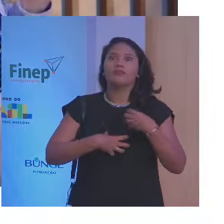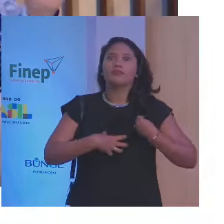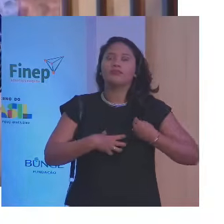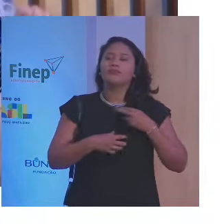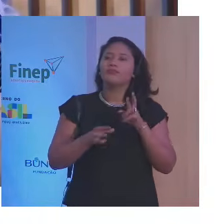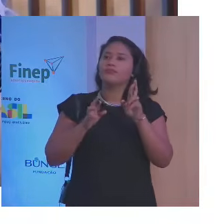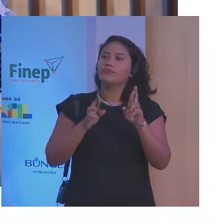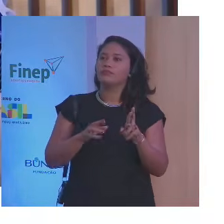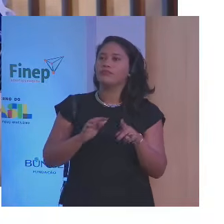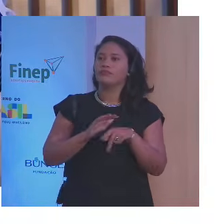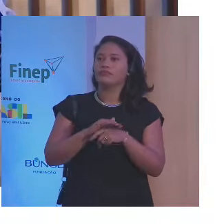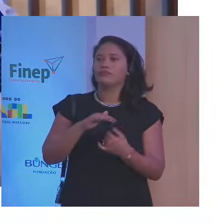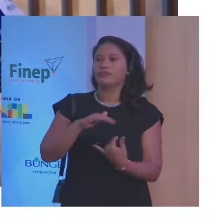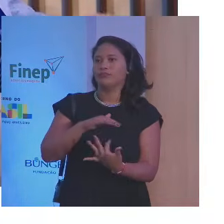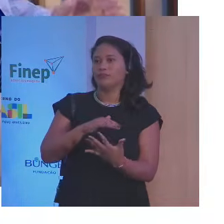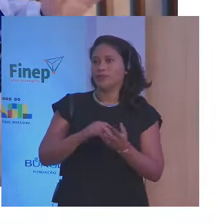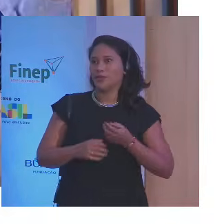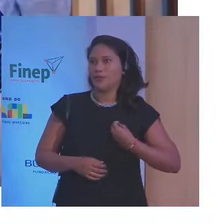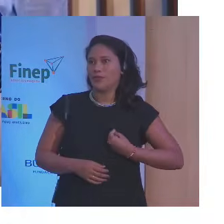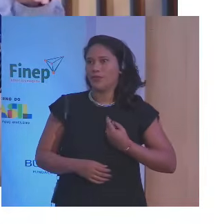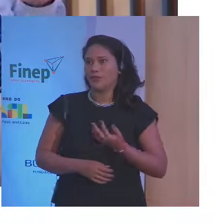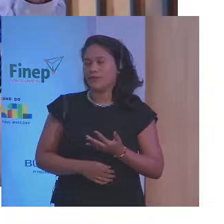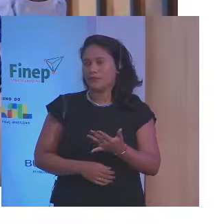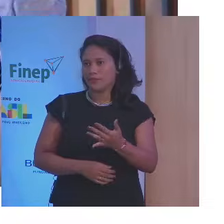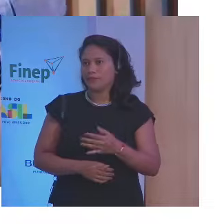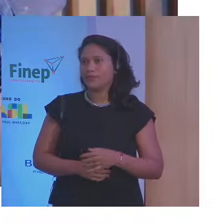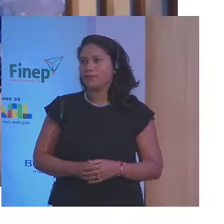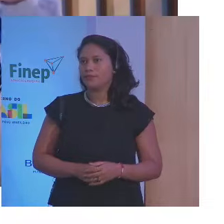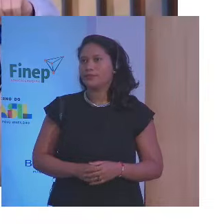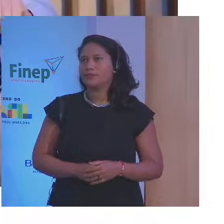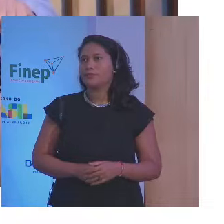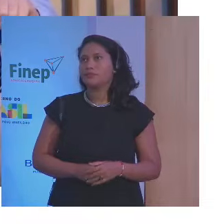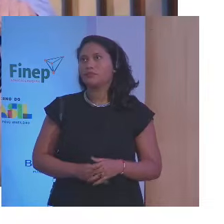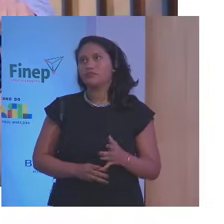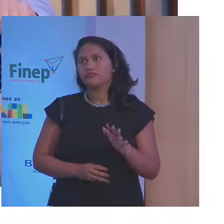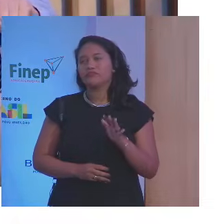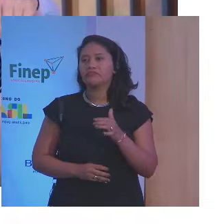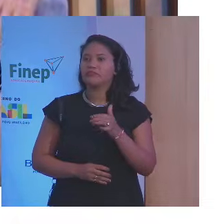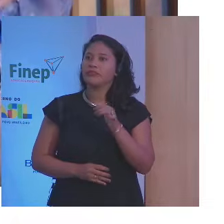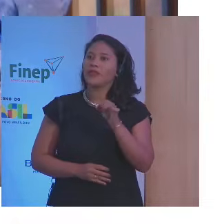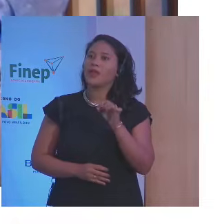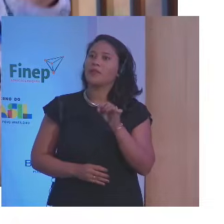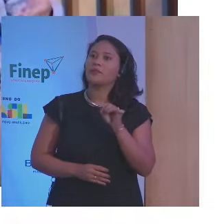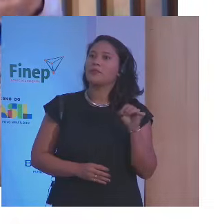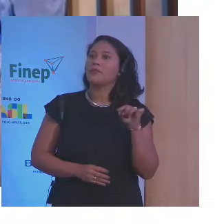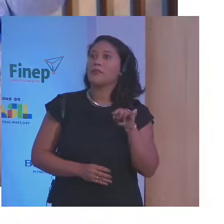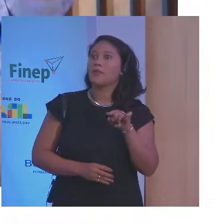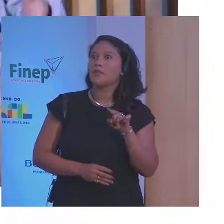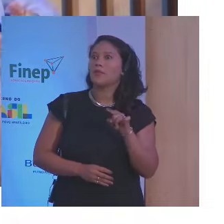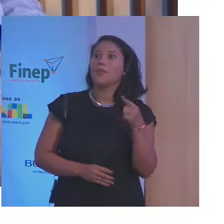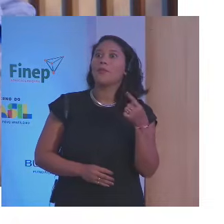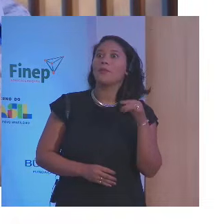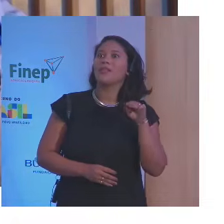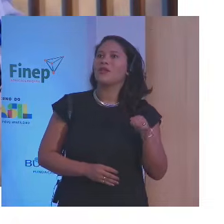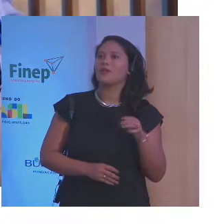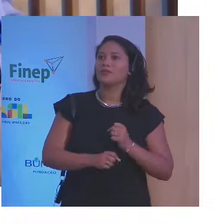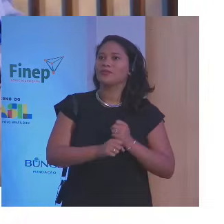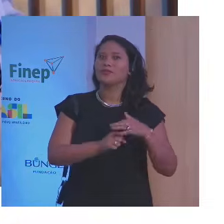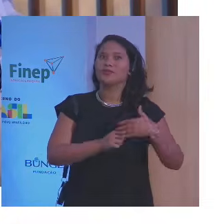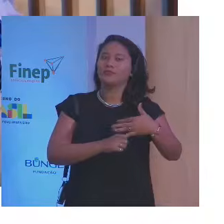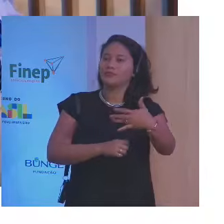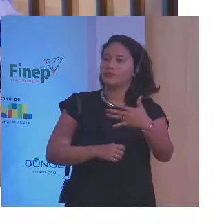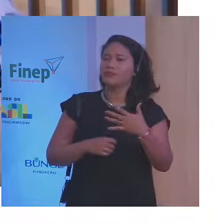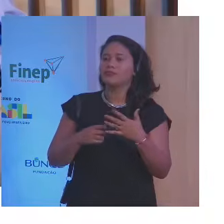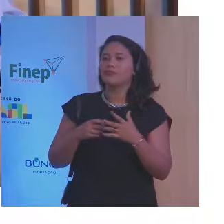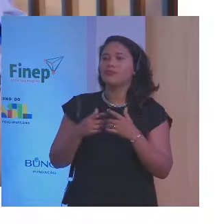reefs will survive, and about 100,000 to 10 million years from now, there will be another form of corals for